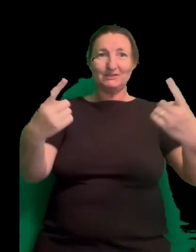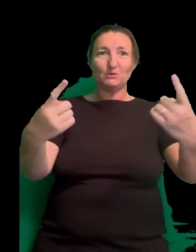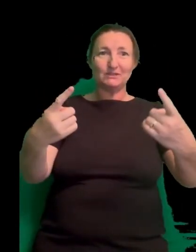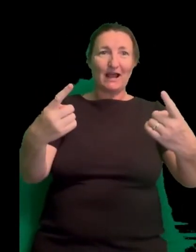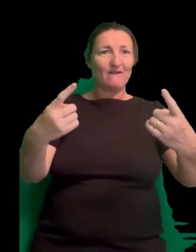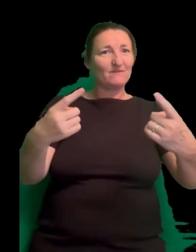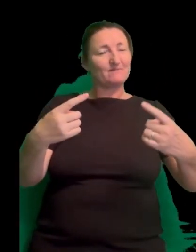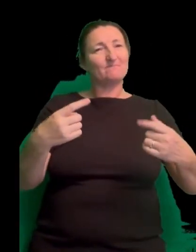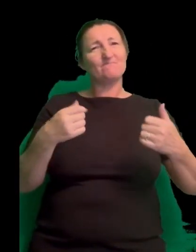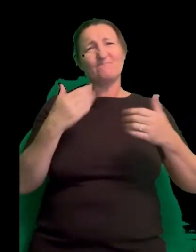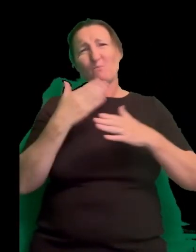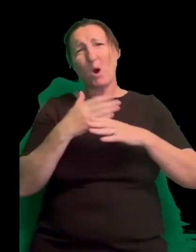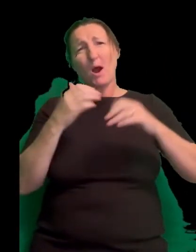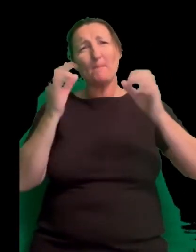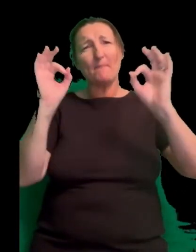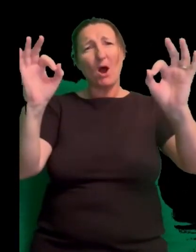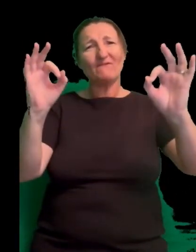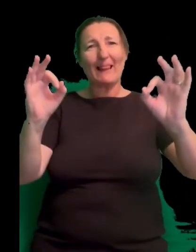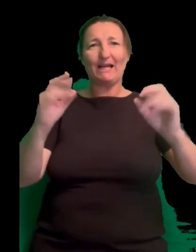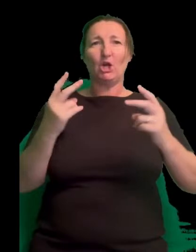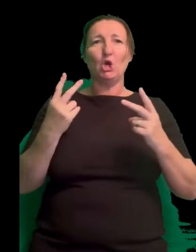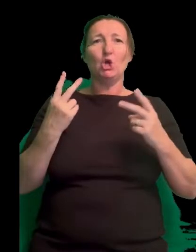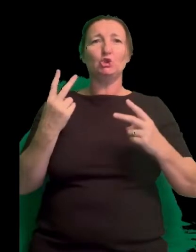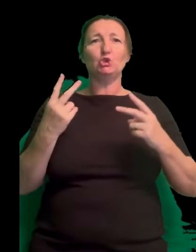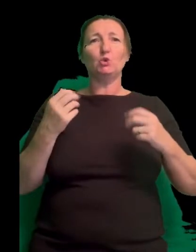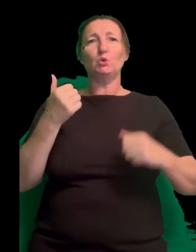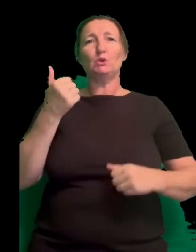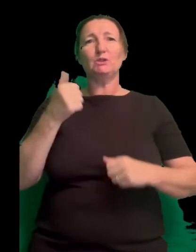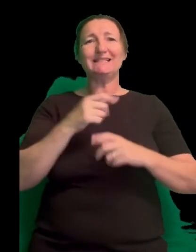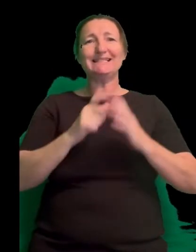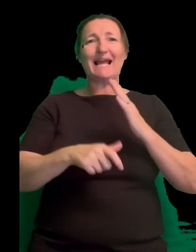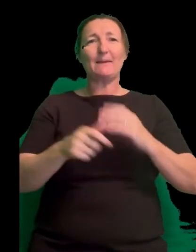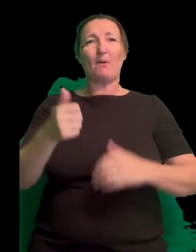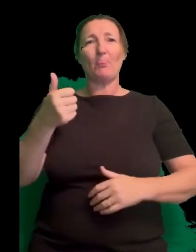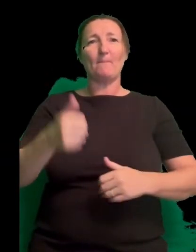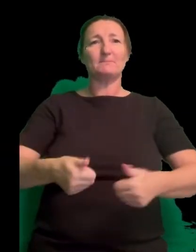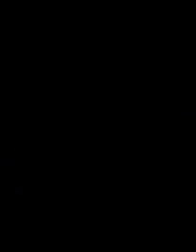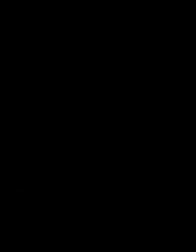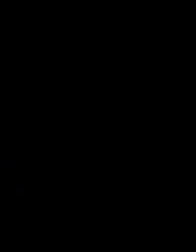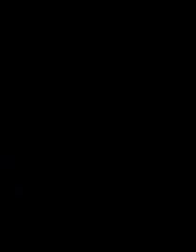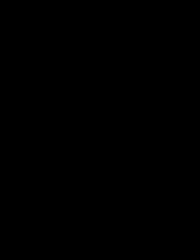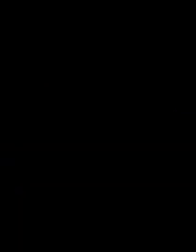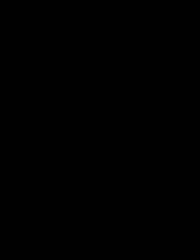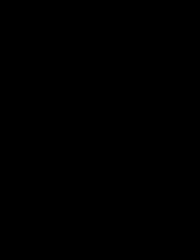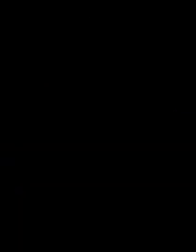It works perfectly. I give it 2 disabled thumbs way up.